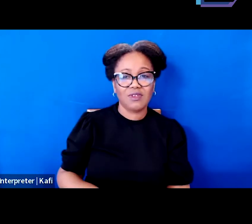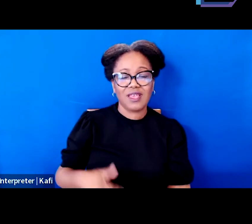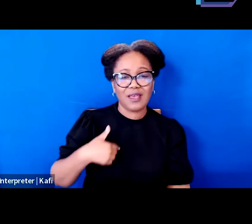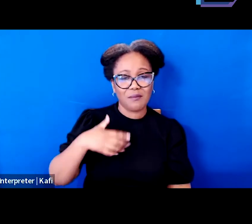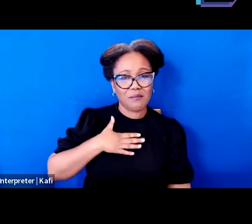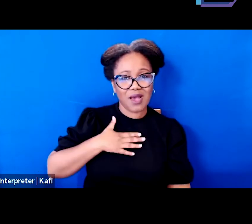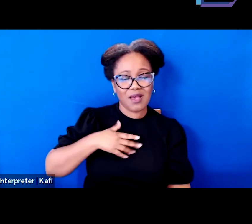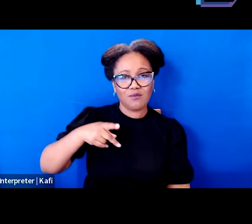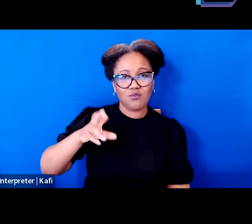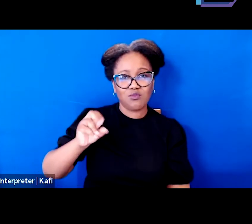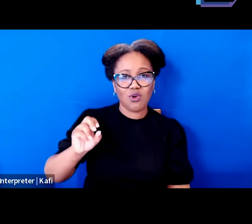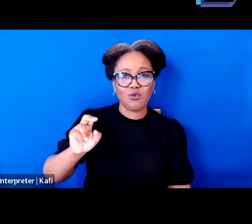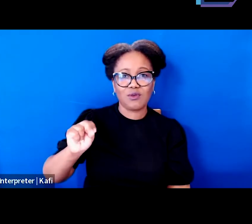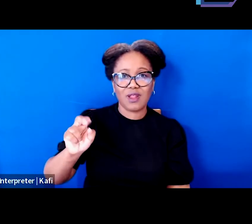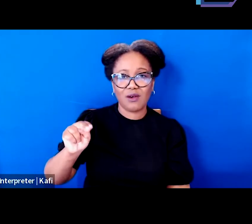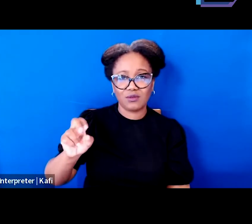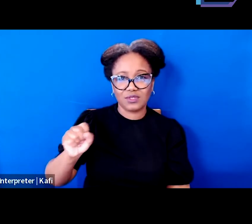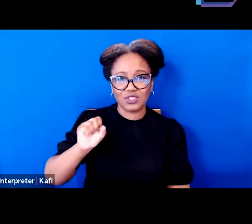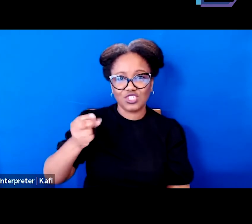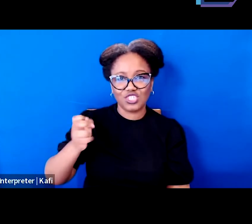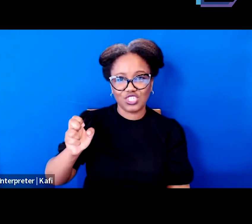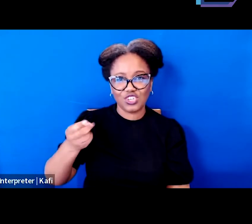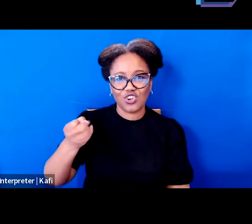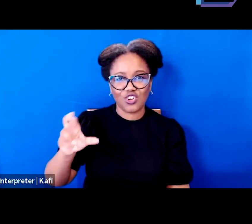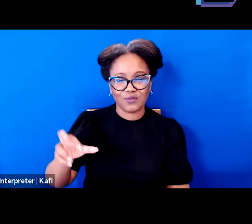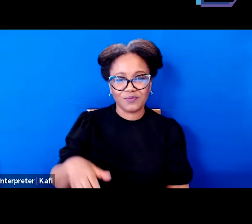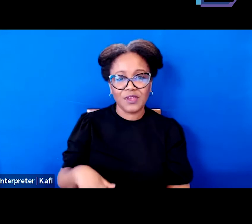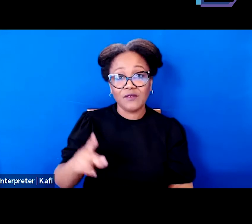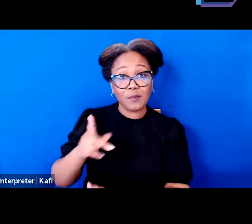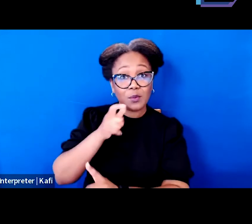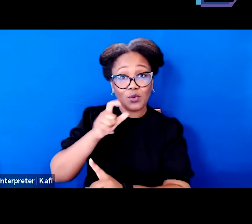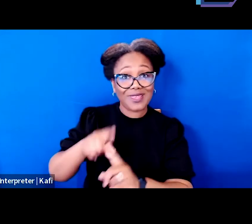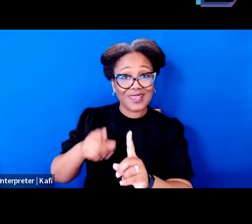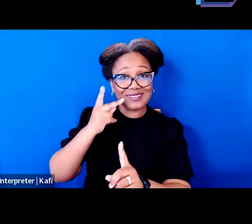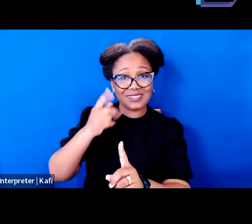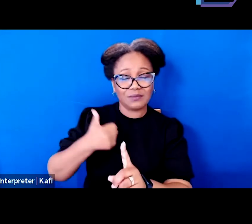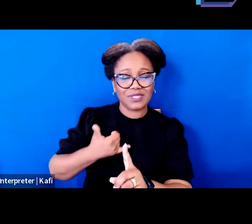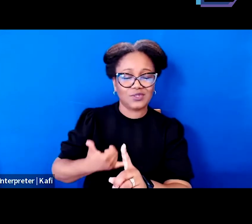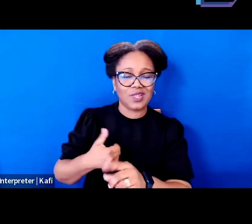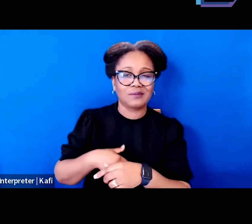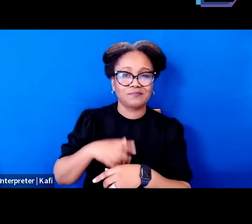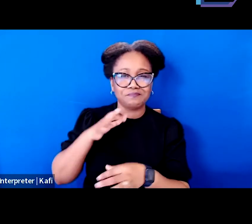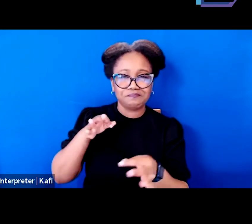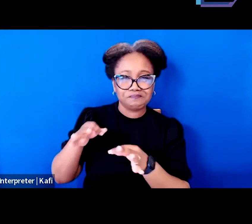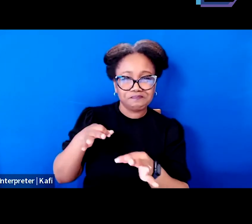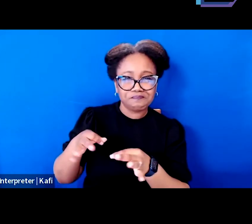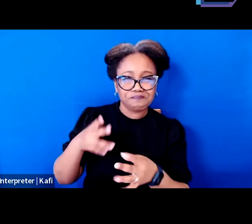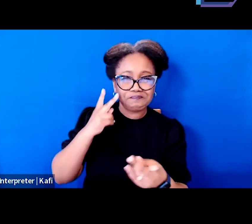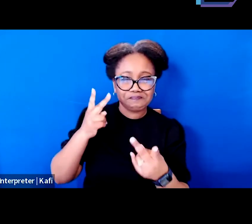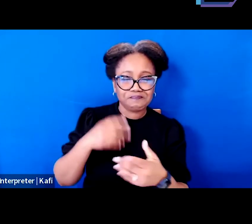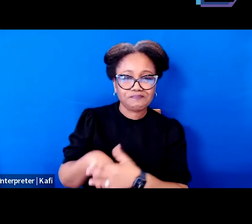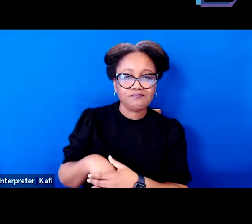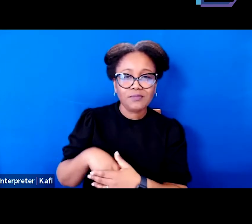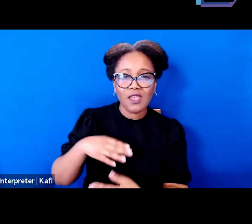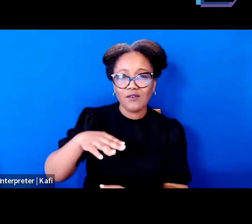and I'm so grateful for the team at Race Forward for convening us today, and for all the